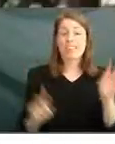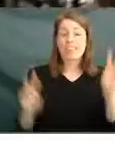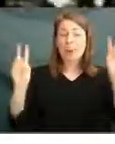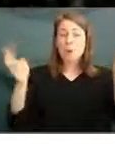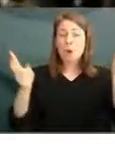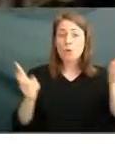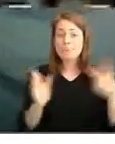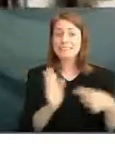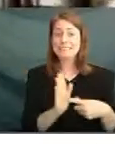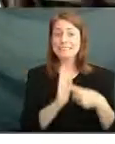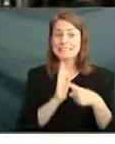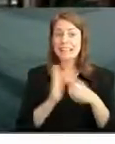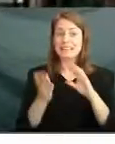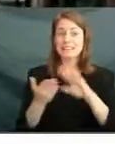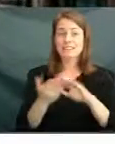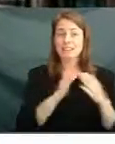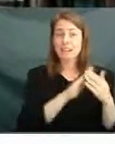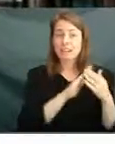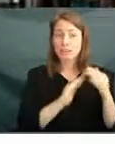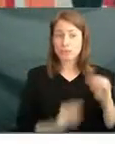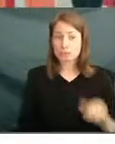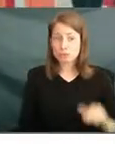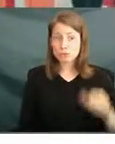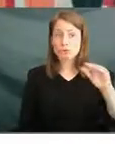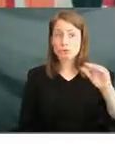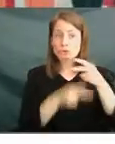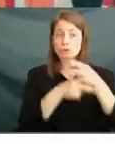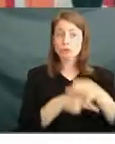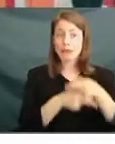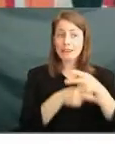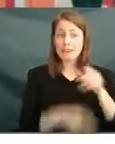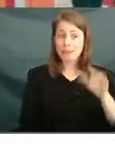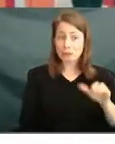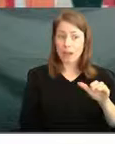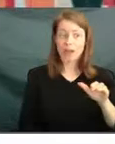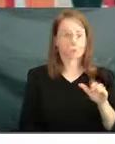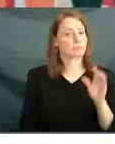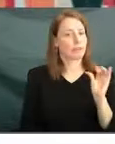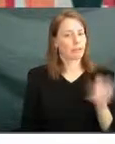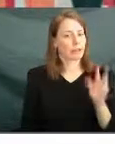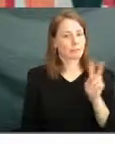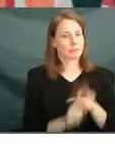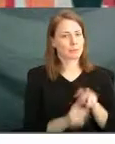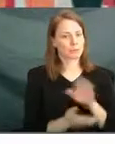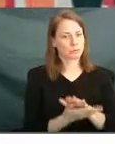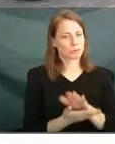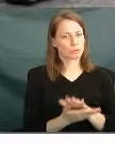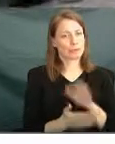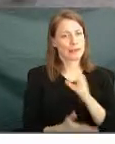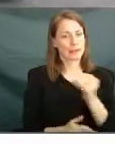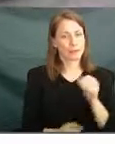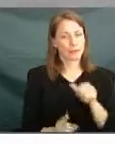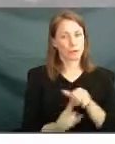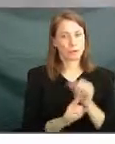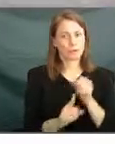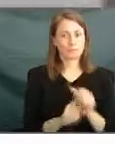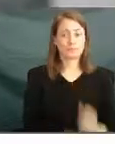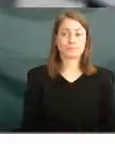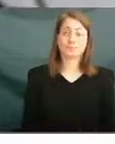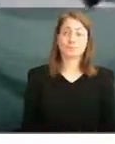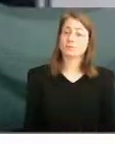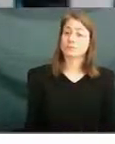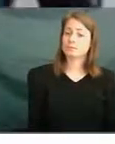Schools which have successfully reduced bullying, like Tia Lyken's school in Oslo, are open about the problem and regularly survey students about